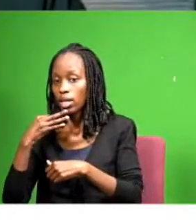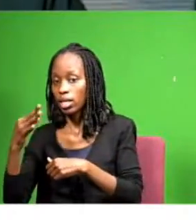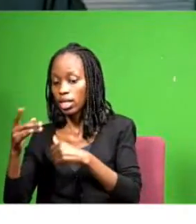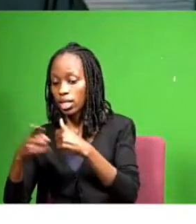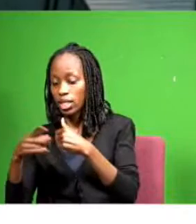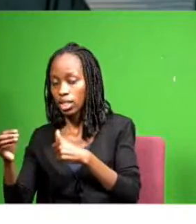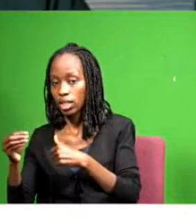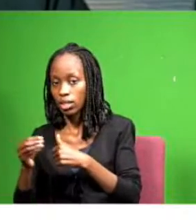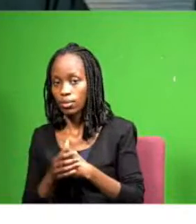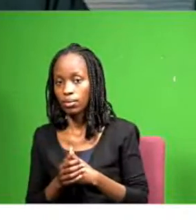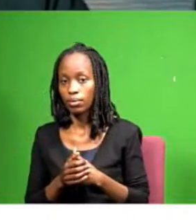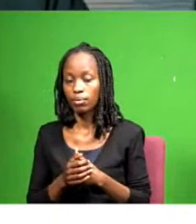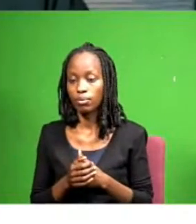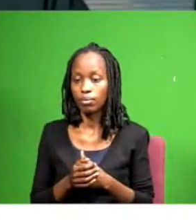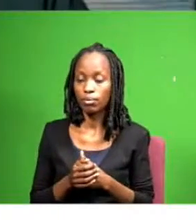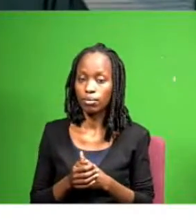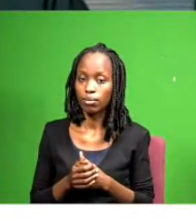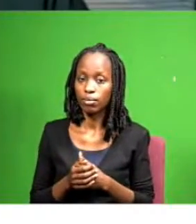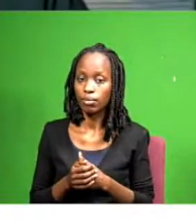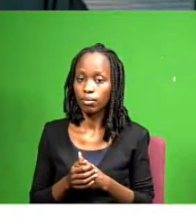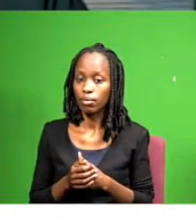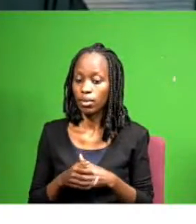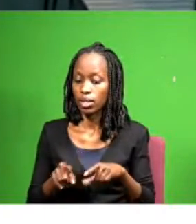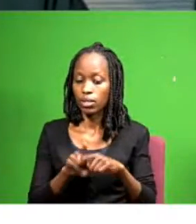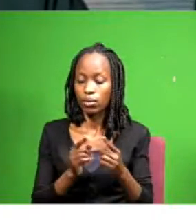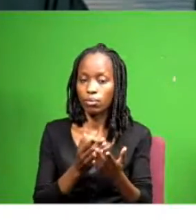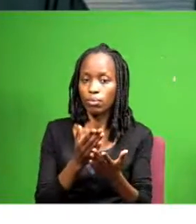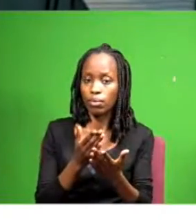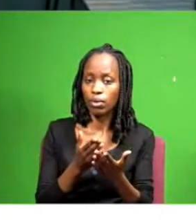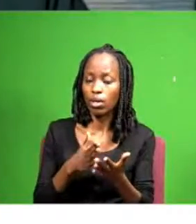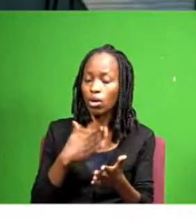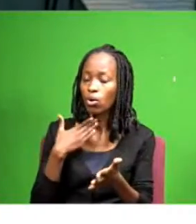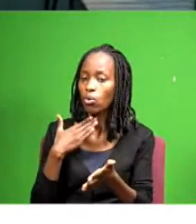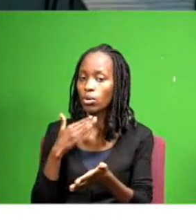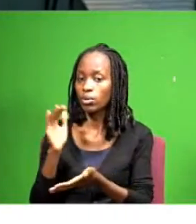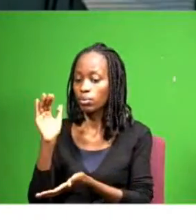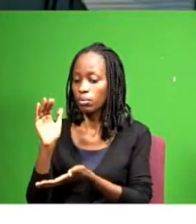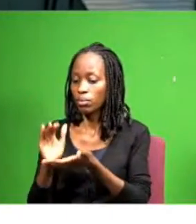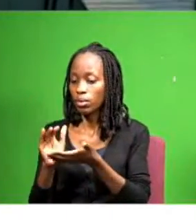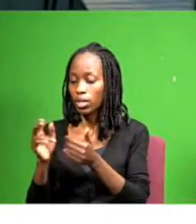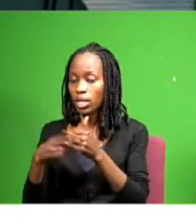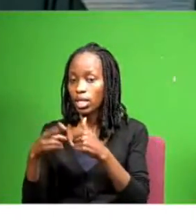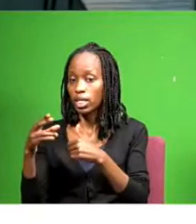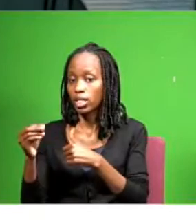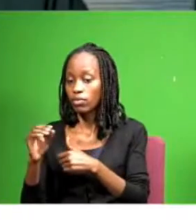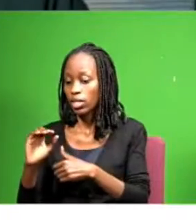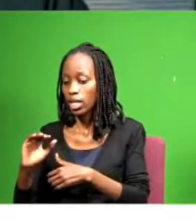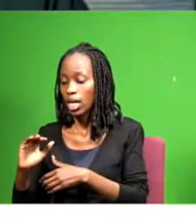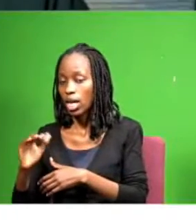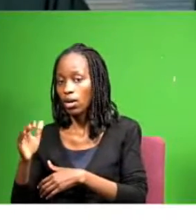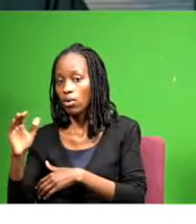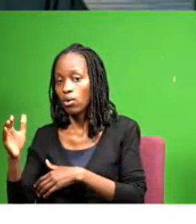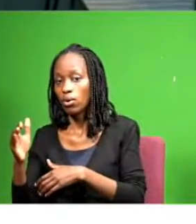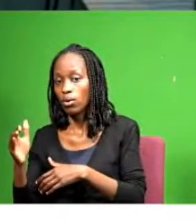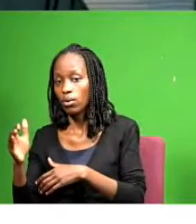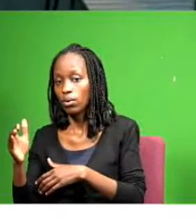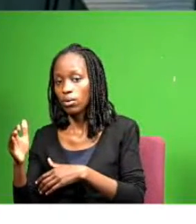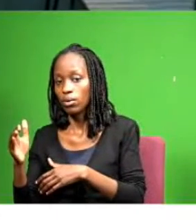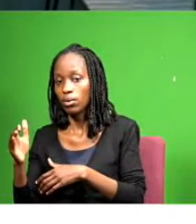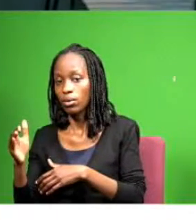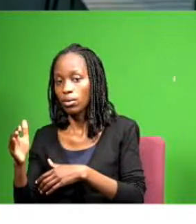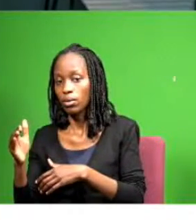360. The Impunity Bill also attempts to delimit the extra 70 constituencies in violation of